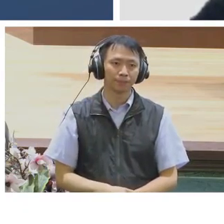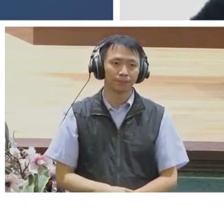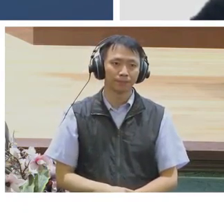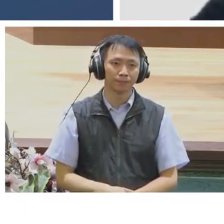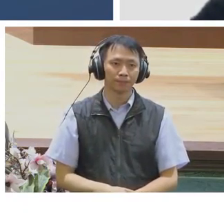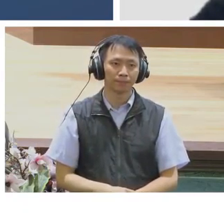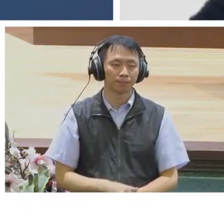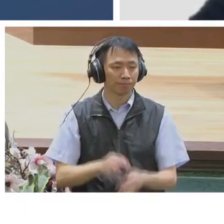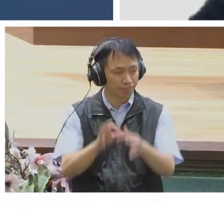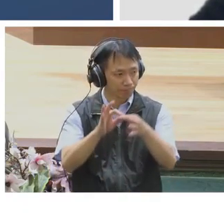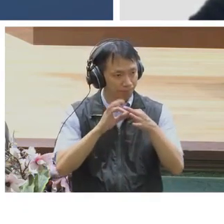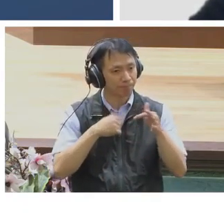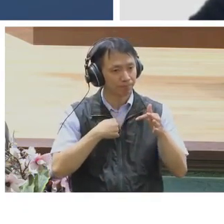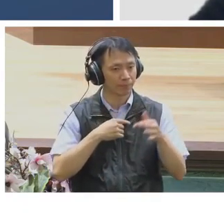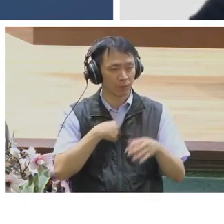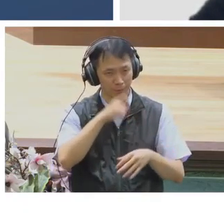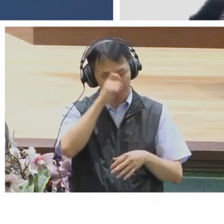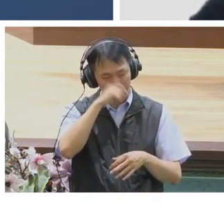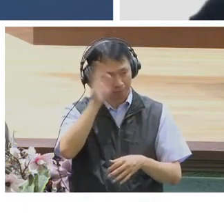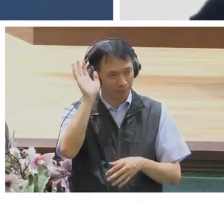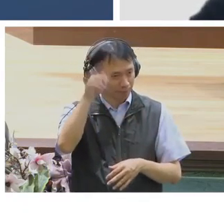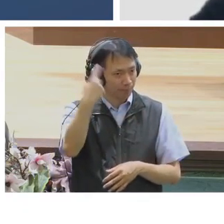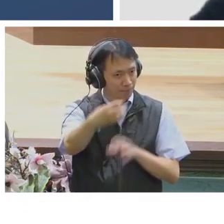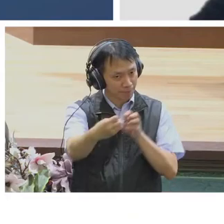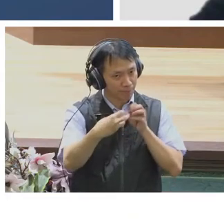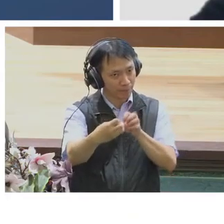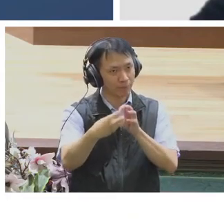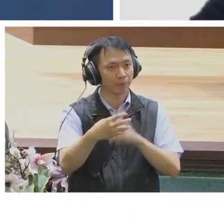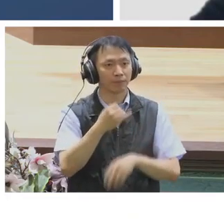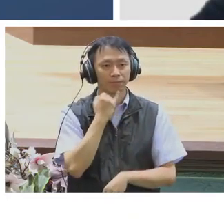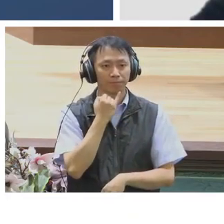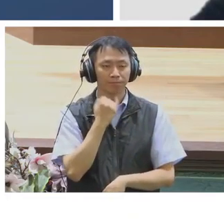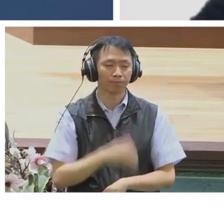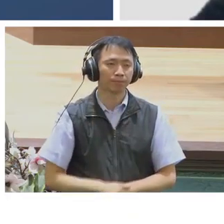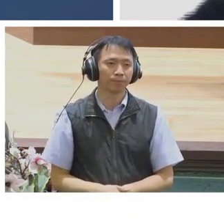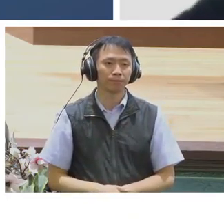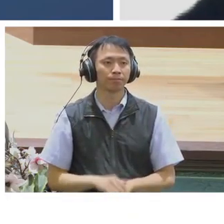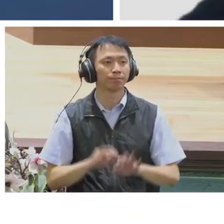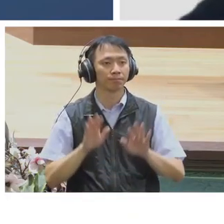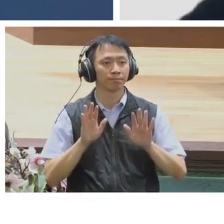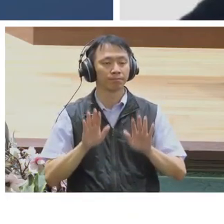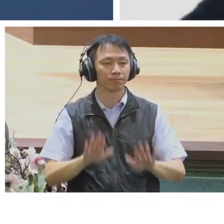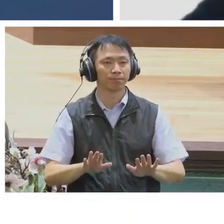always willing to talk. And have a great day. See you all very soon.